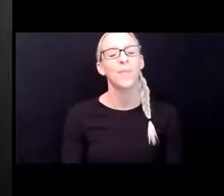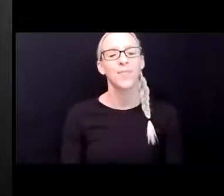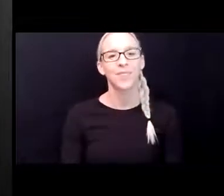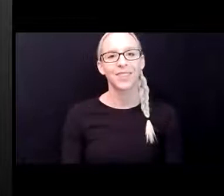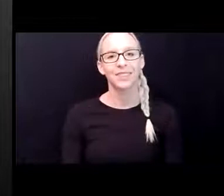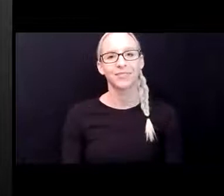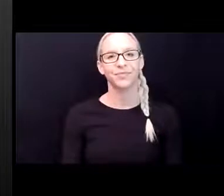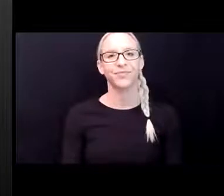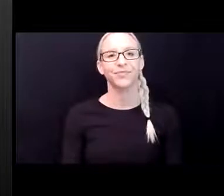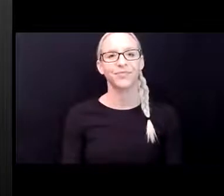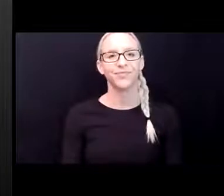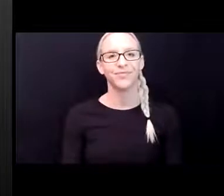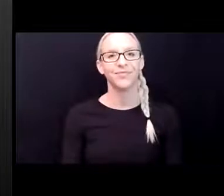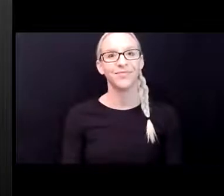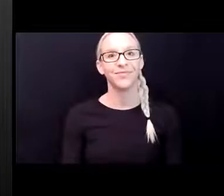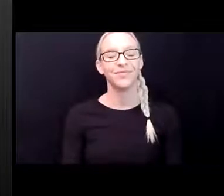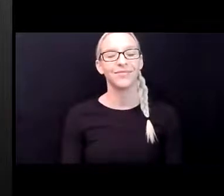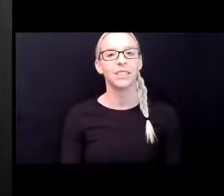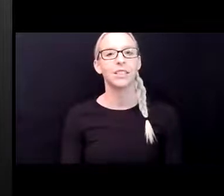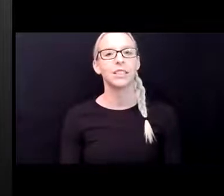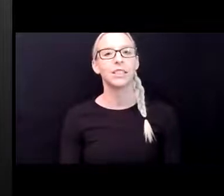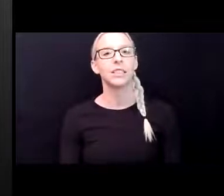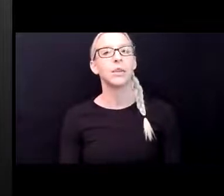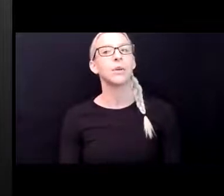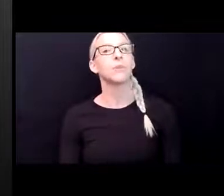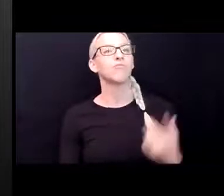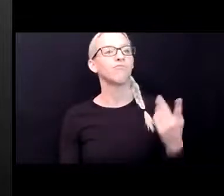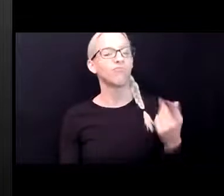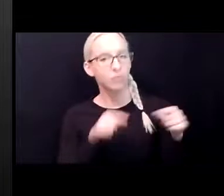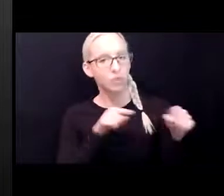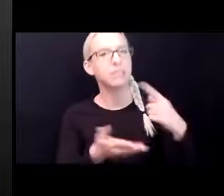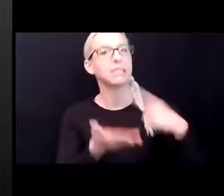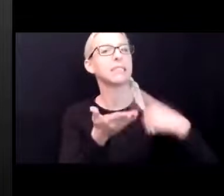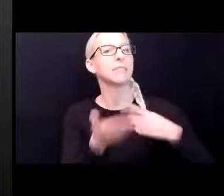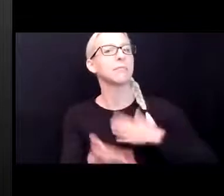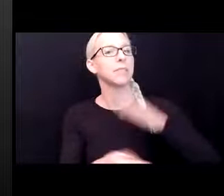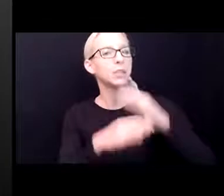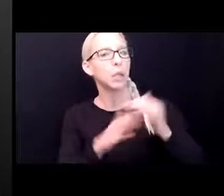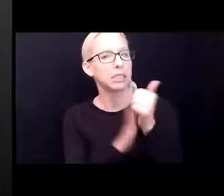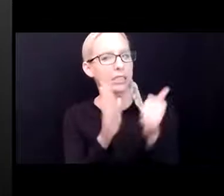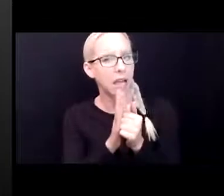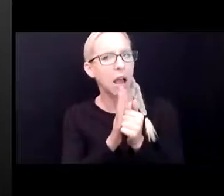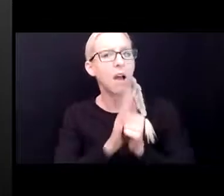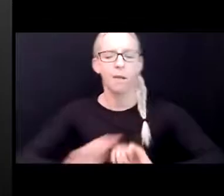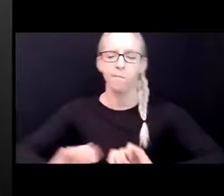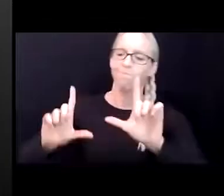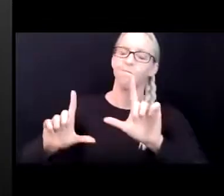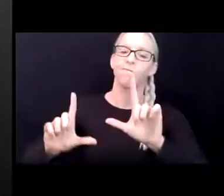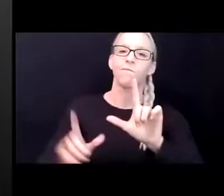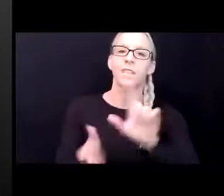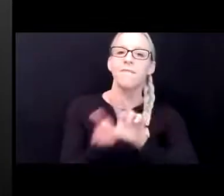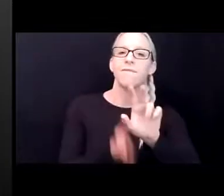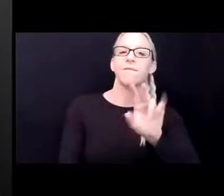while they were talking, I pulled up my daughter's account. And when they were talking about the investments, and none of them got into this kind